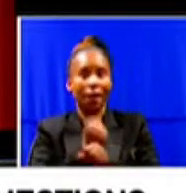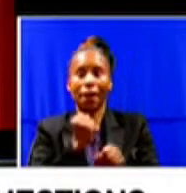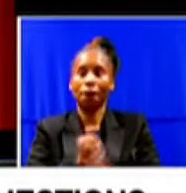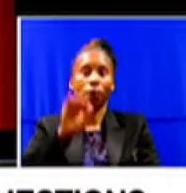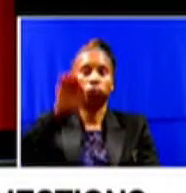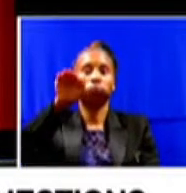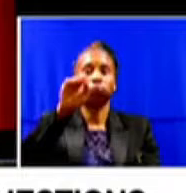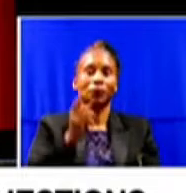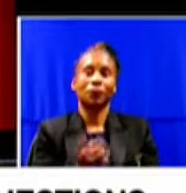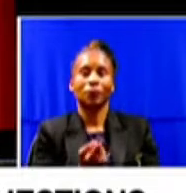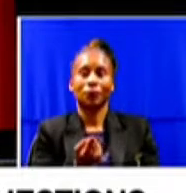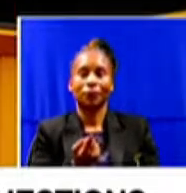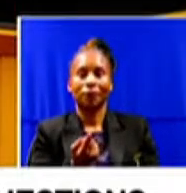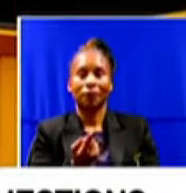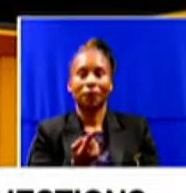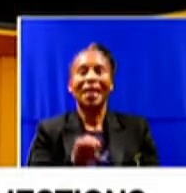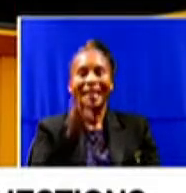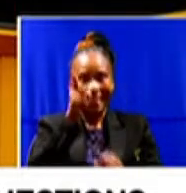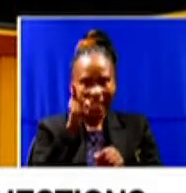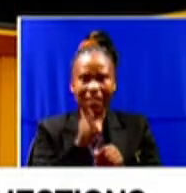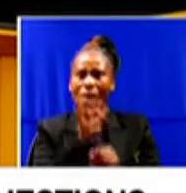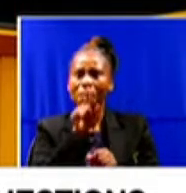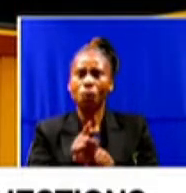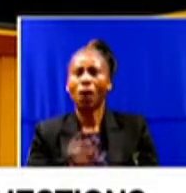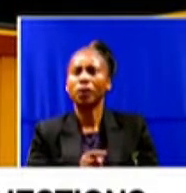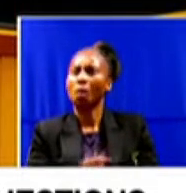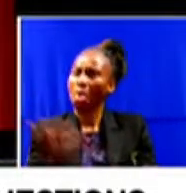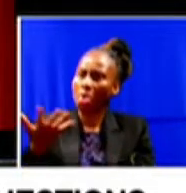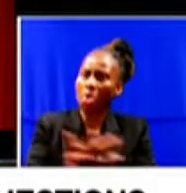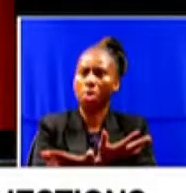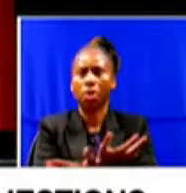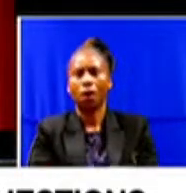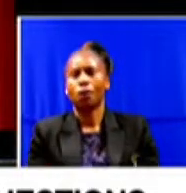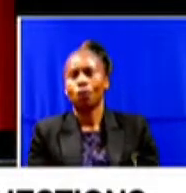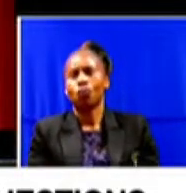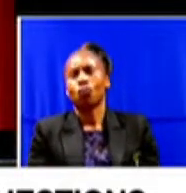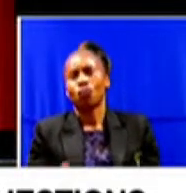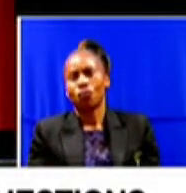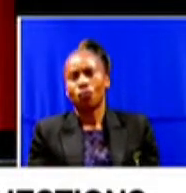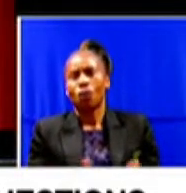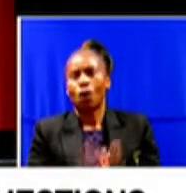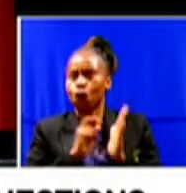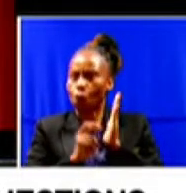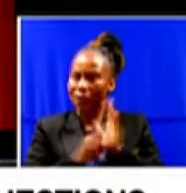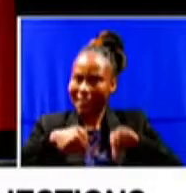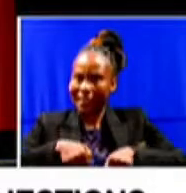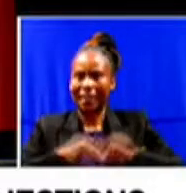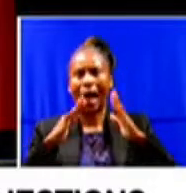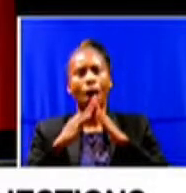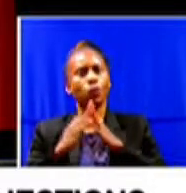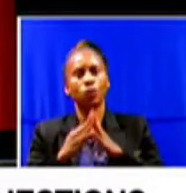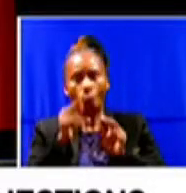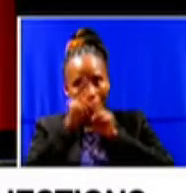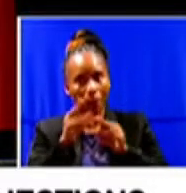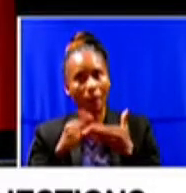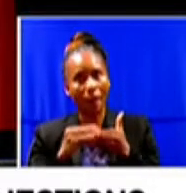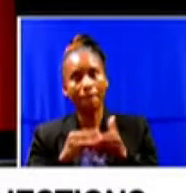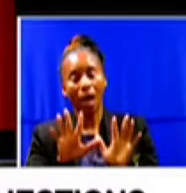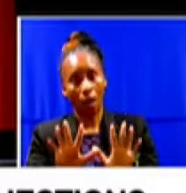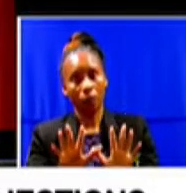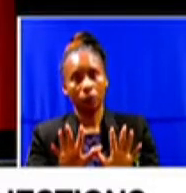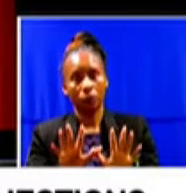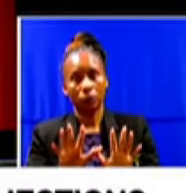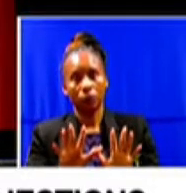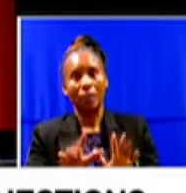you. This is a violation of the rules of the House. You are out of order, and if you repeat it, honorable member, this will be